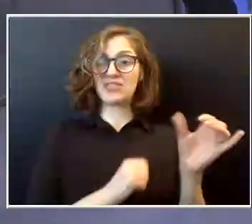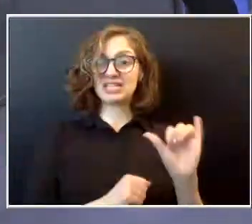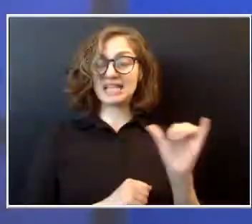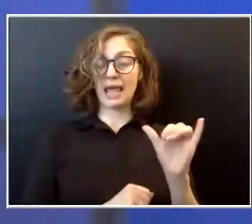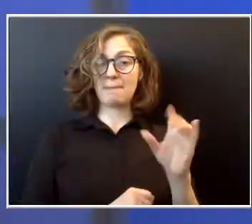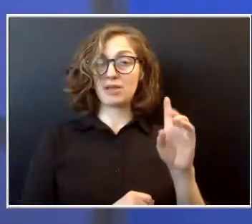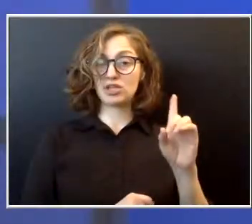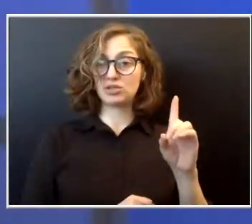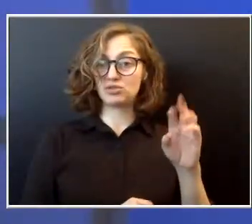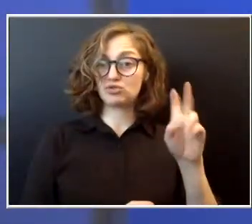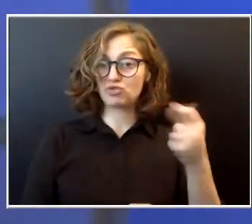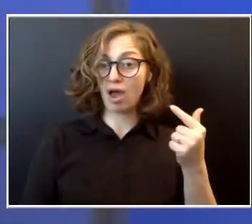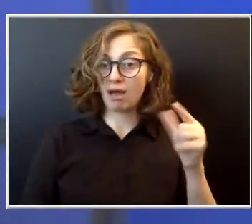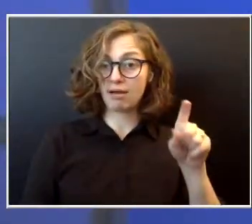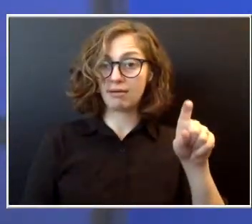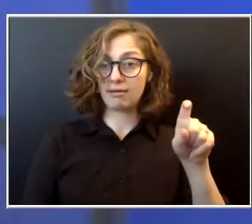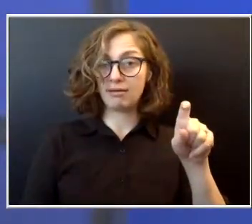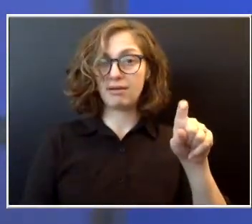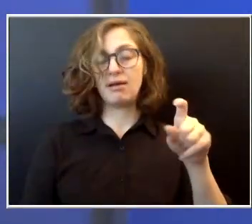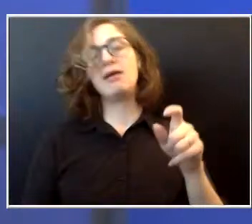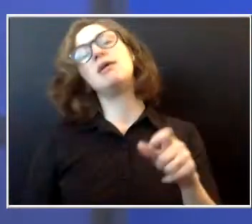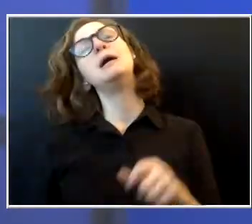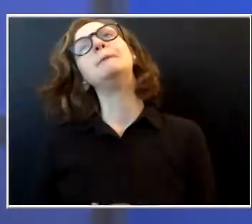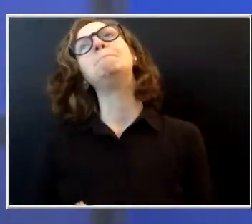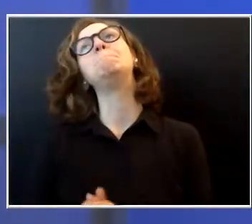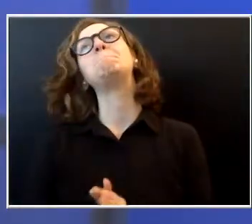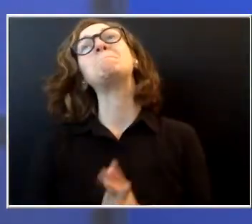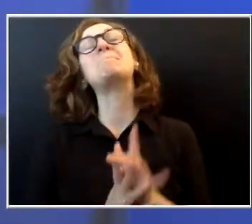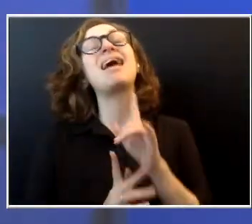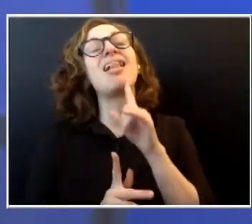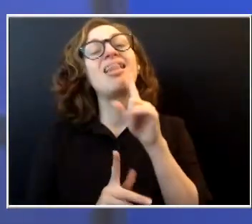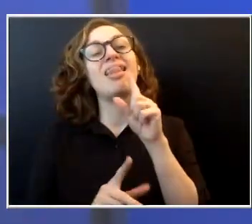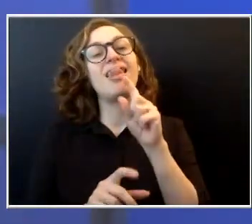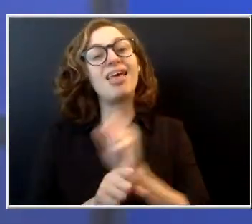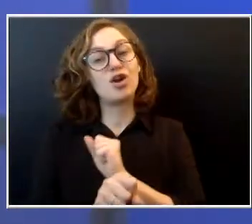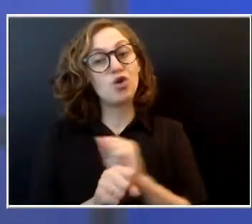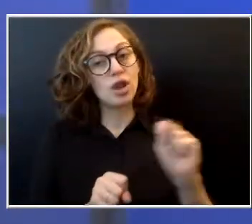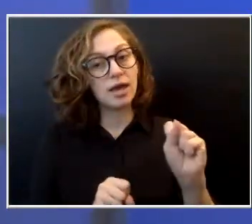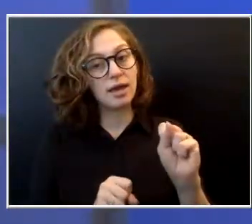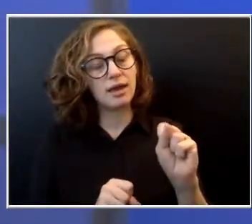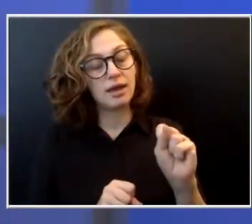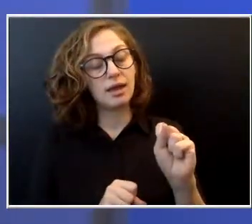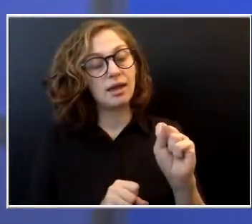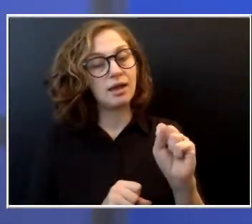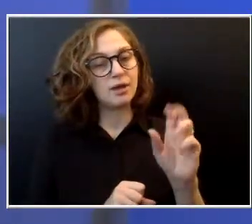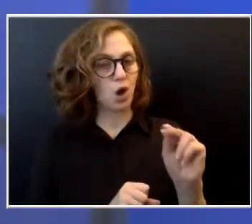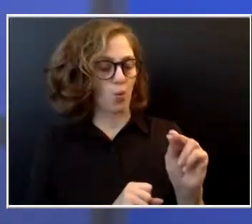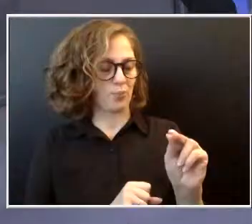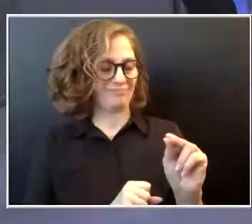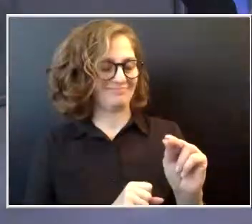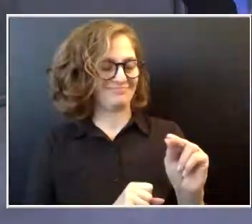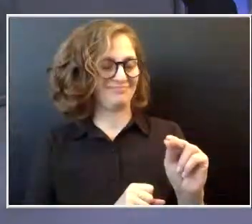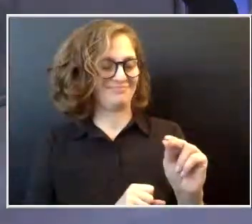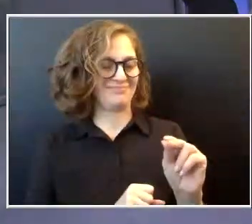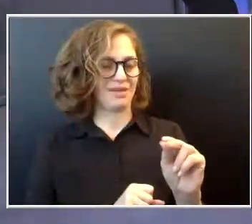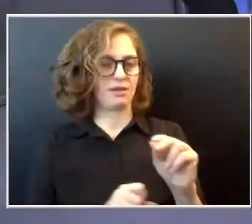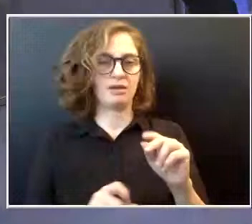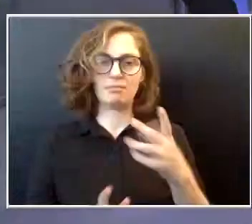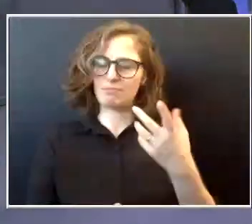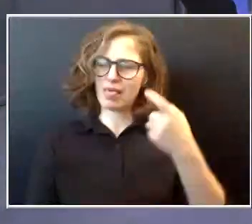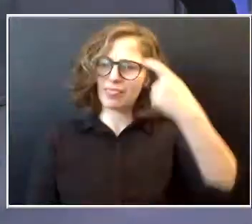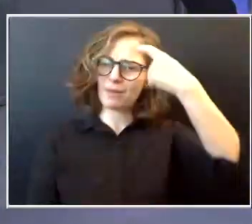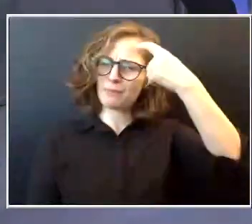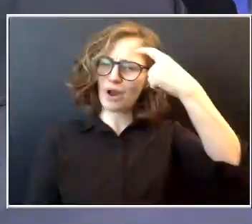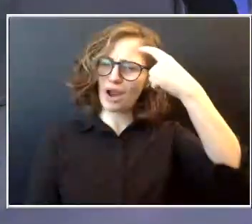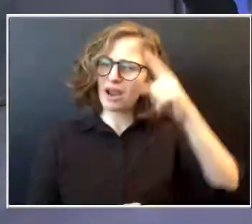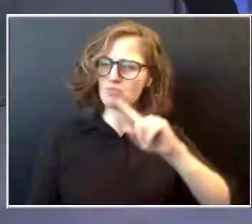I think by the literal definition of a drug, no. Right. But in terms of... Does the brain respond in a way? Yeah,